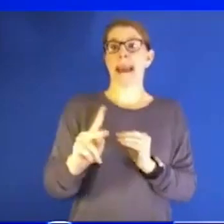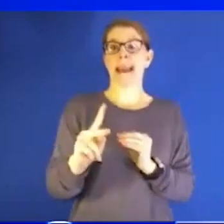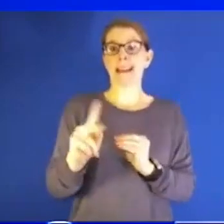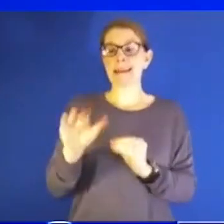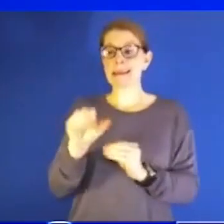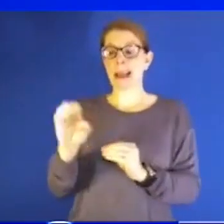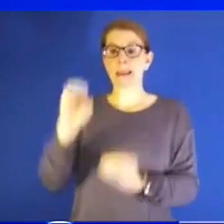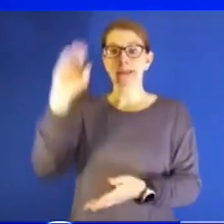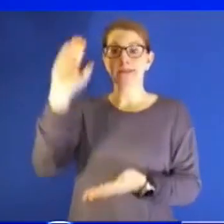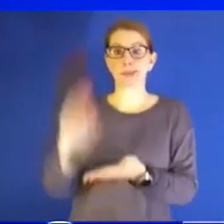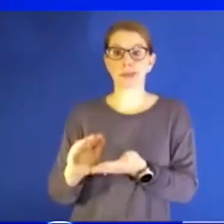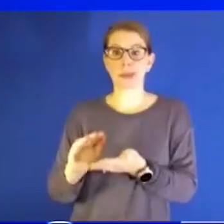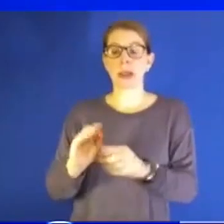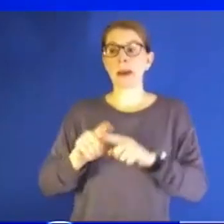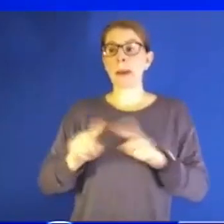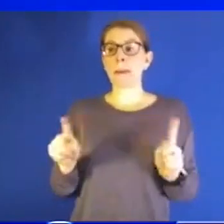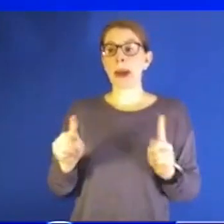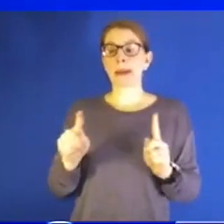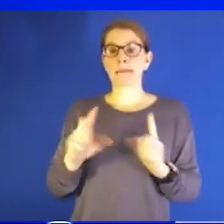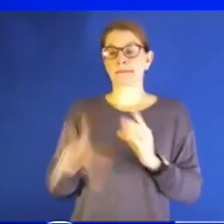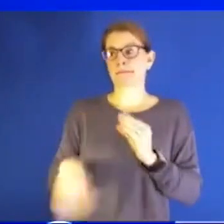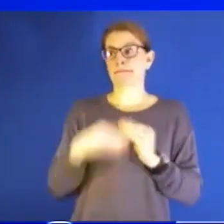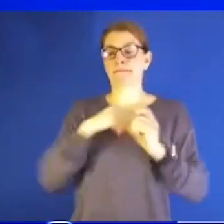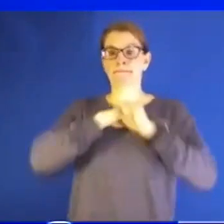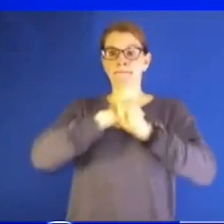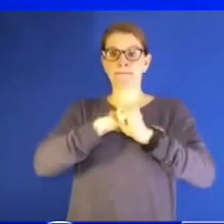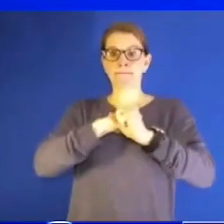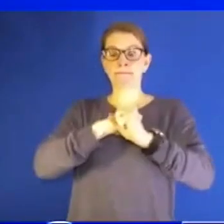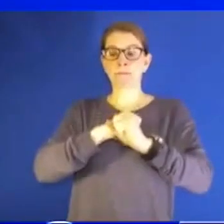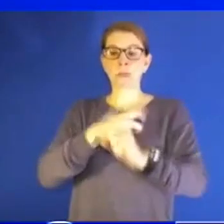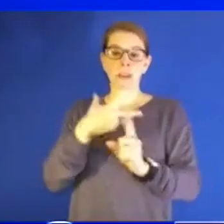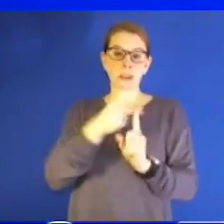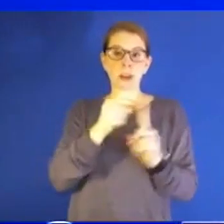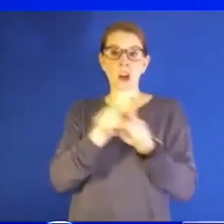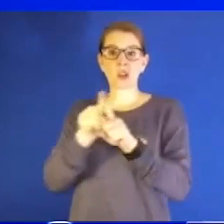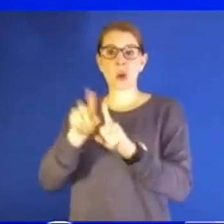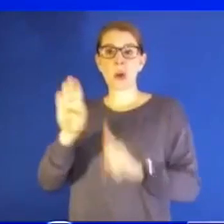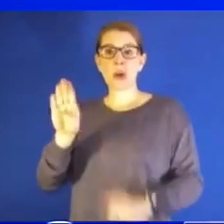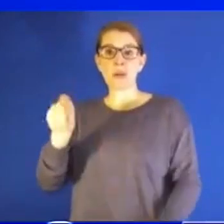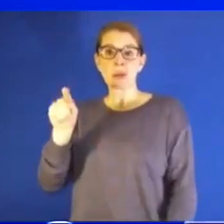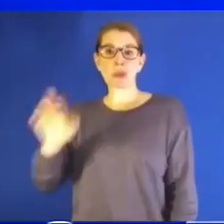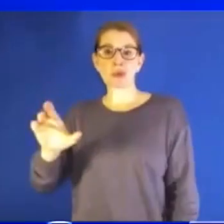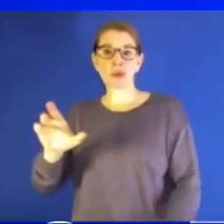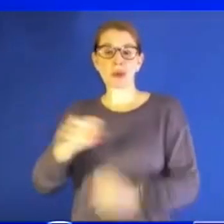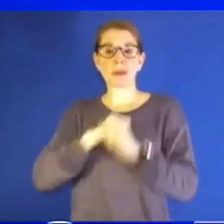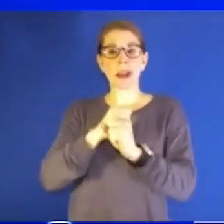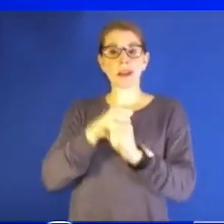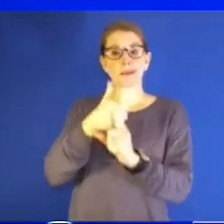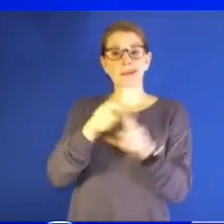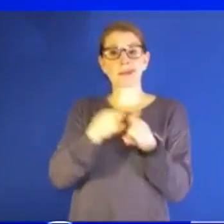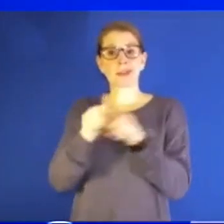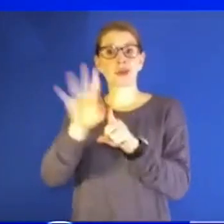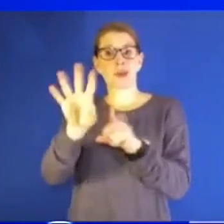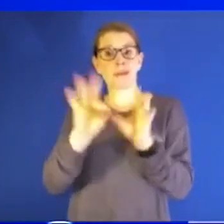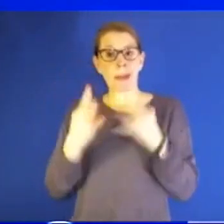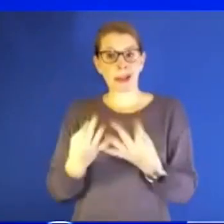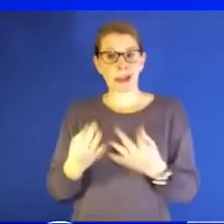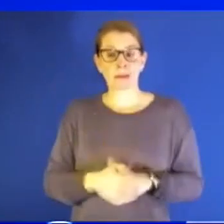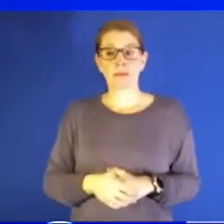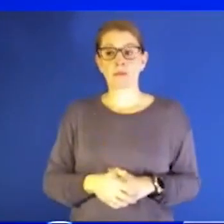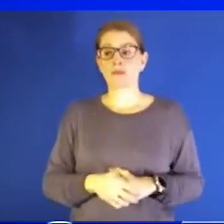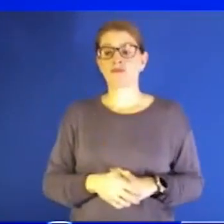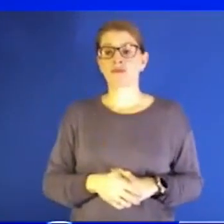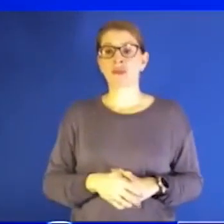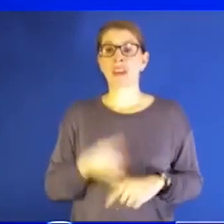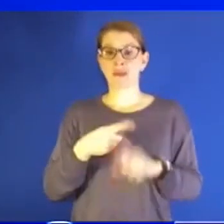you have that added protection of the vaccine and the booster, really to protect you and your family from that risk of